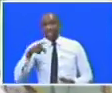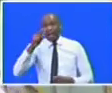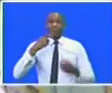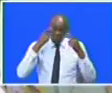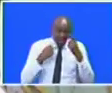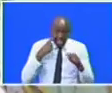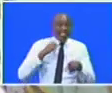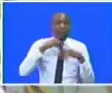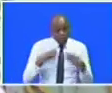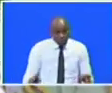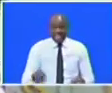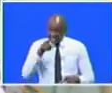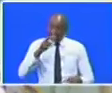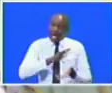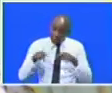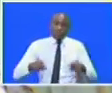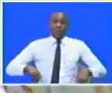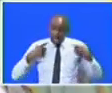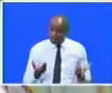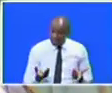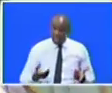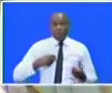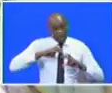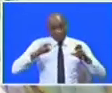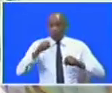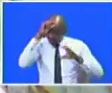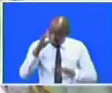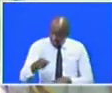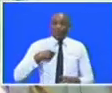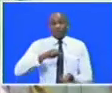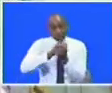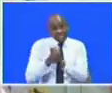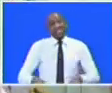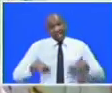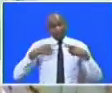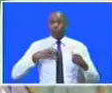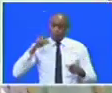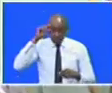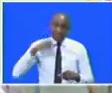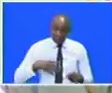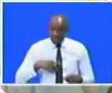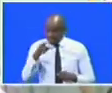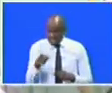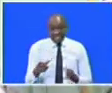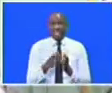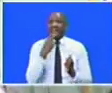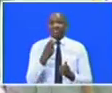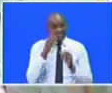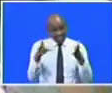not. This is about our lives. We are looking for governorship to change the lives of Mombasa people. It's not a laughing